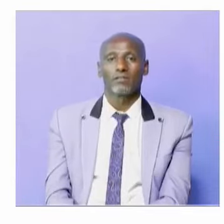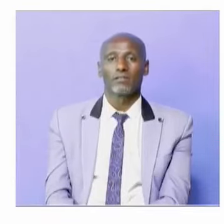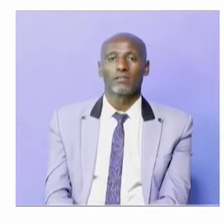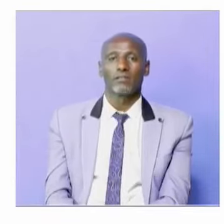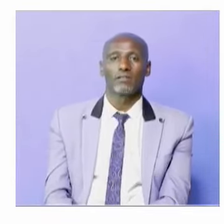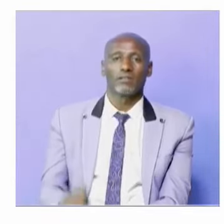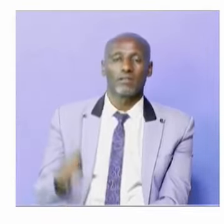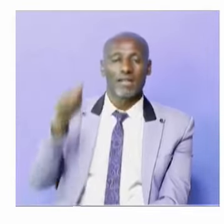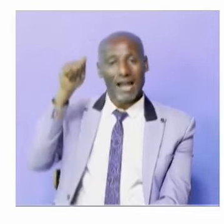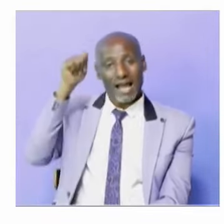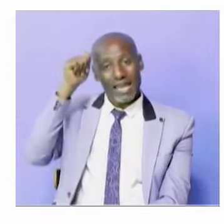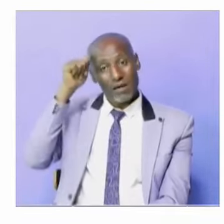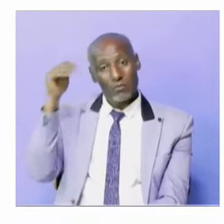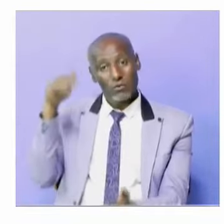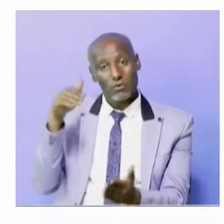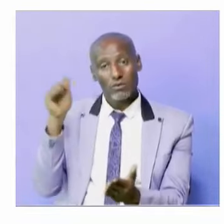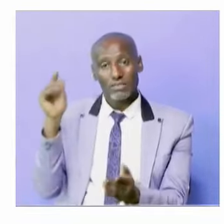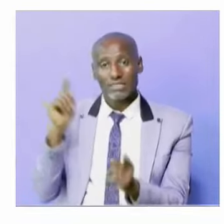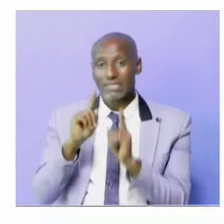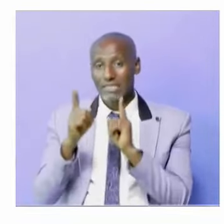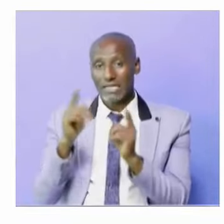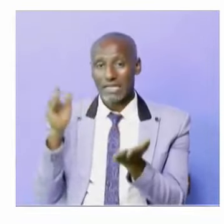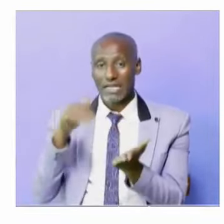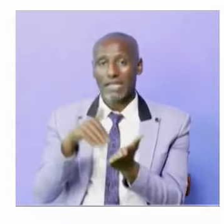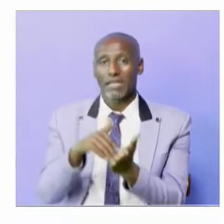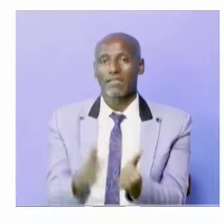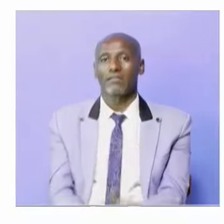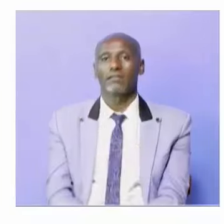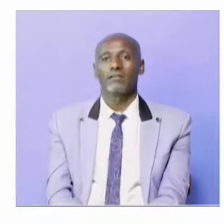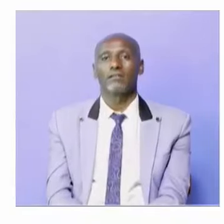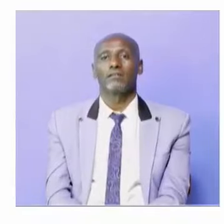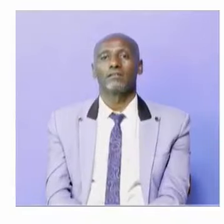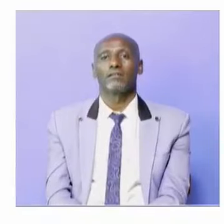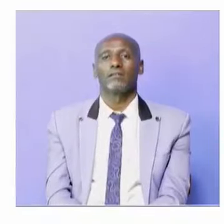Robson says, yeah? Alamu said again,